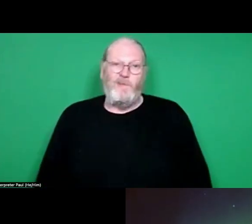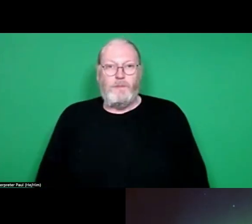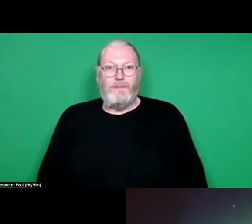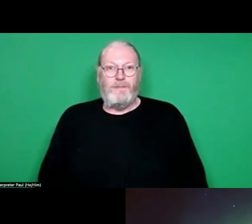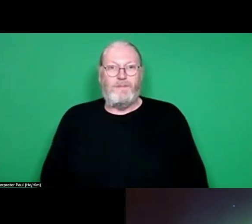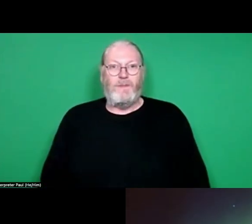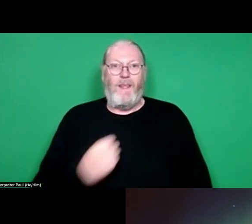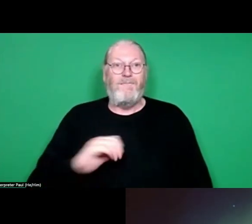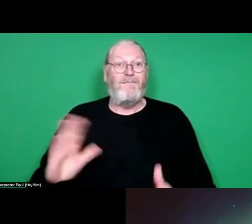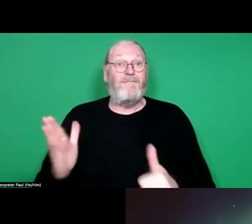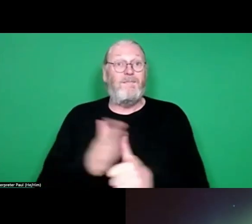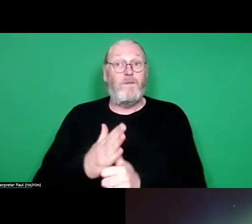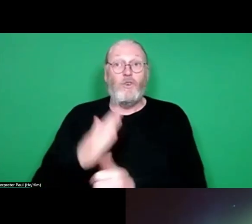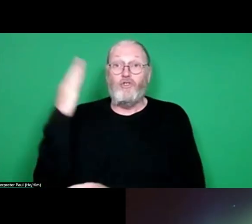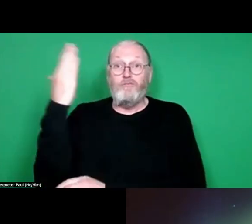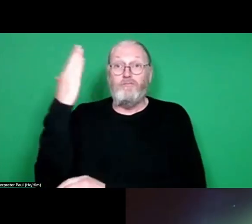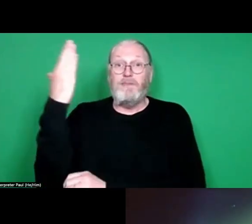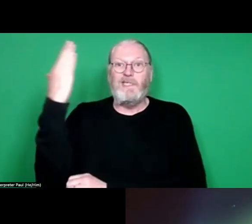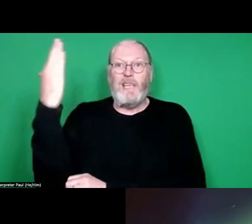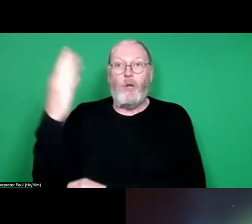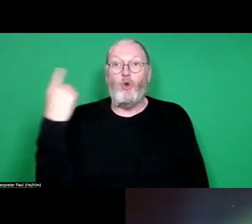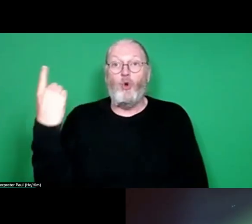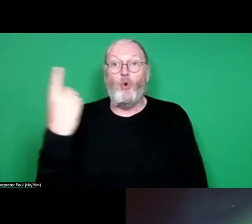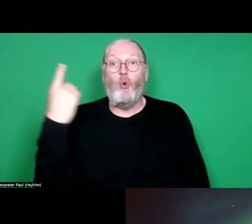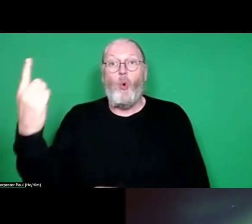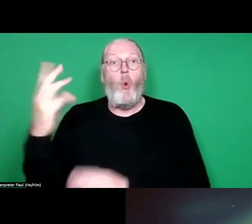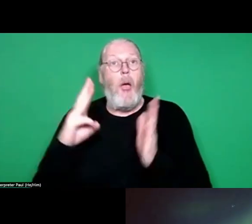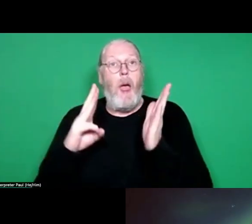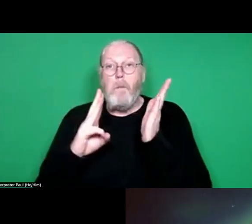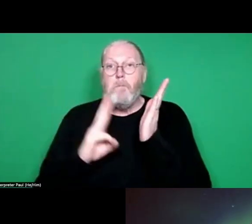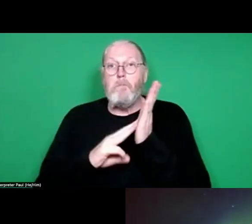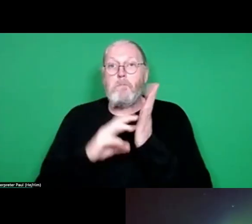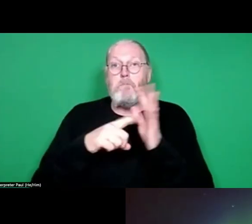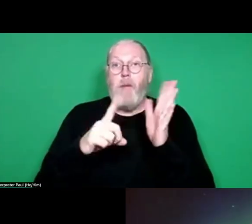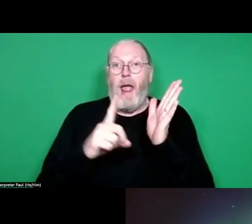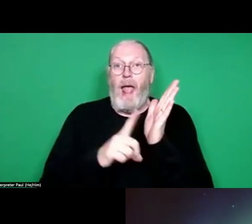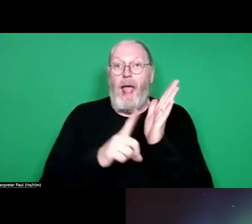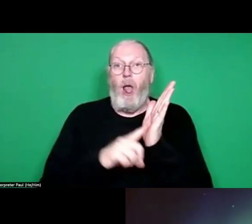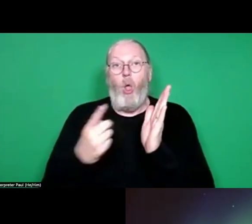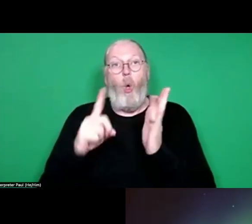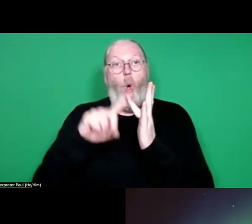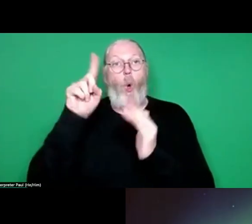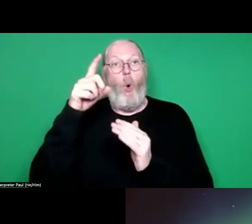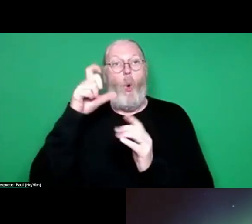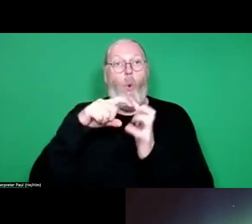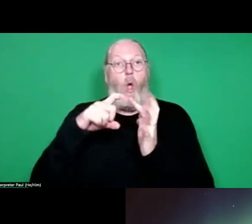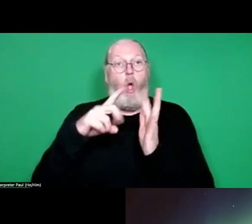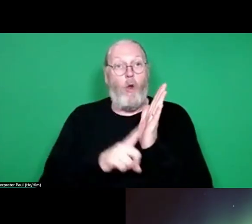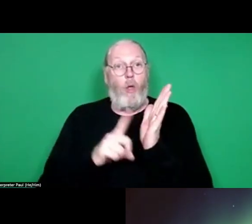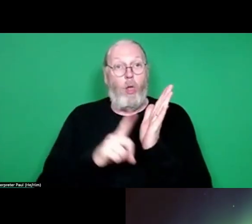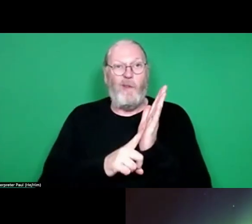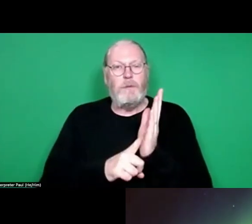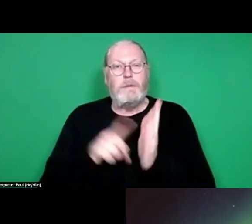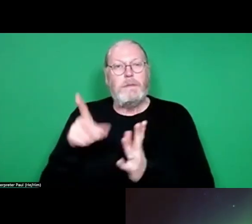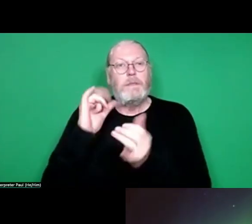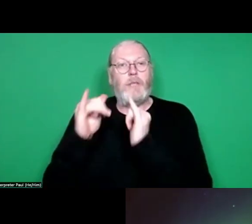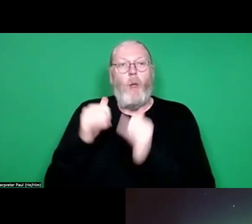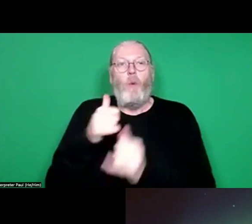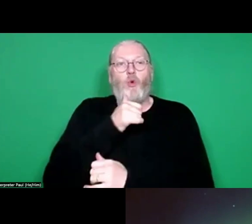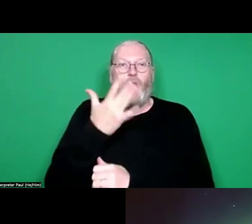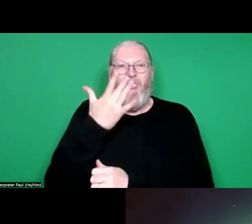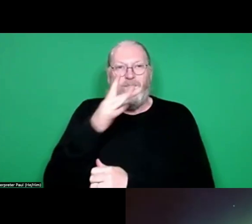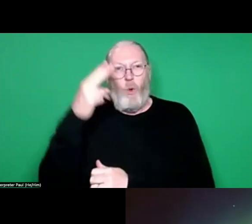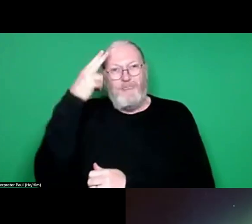presenter is Dr. Michael O'Connell. Um, Often working under the pseudonym Moxim, Michal's